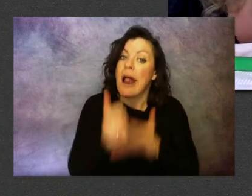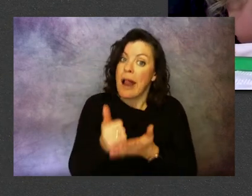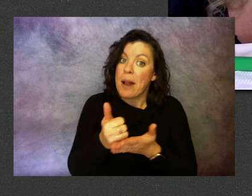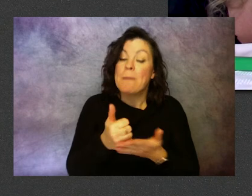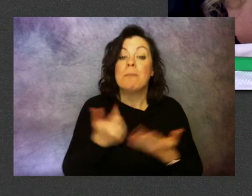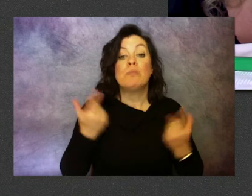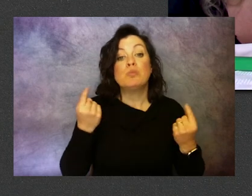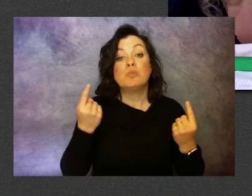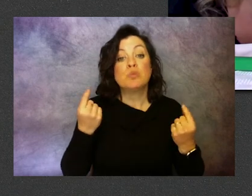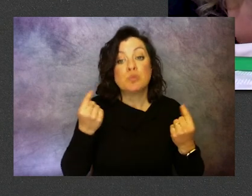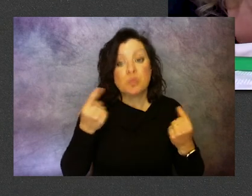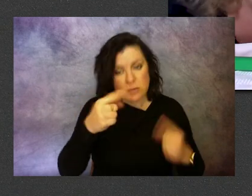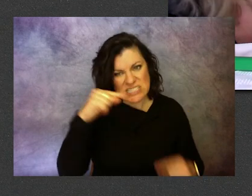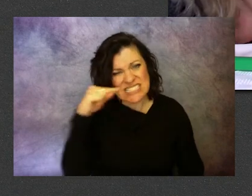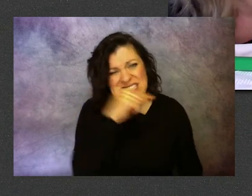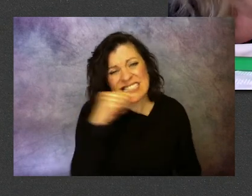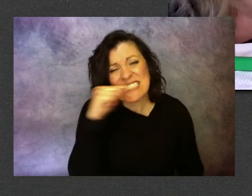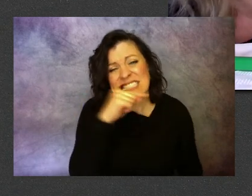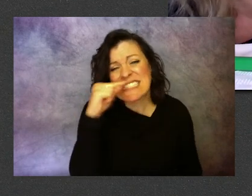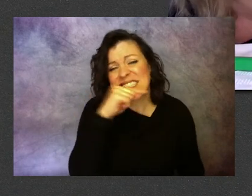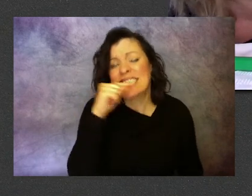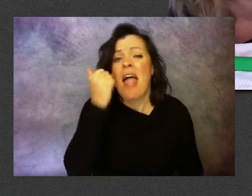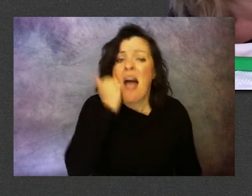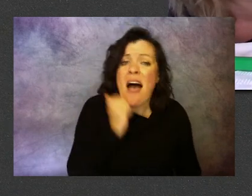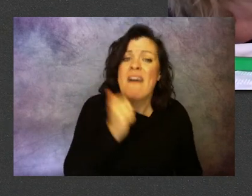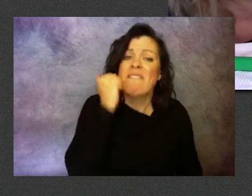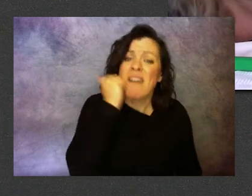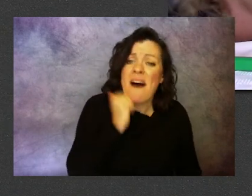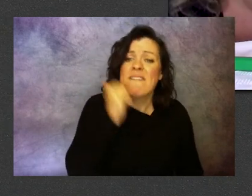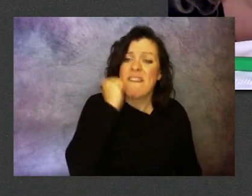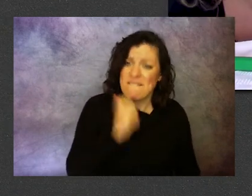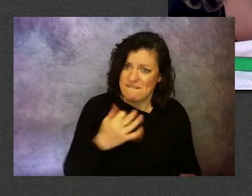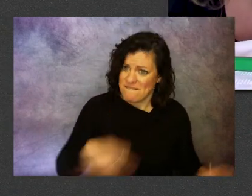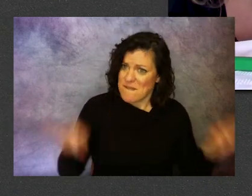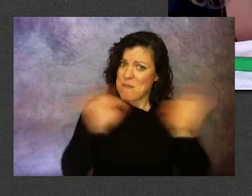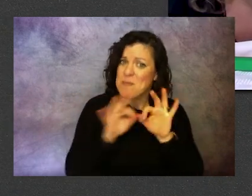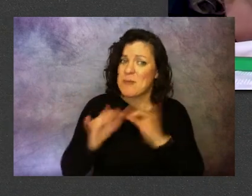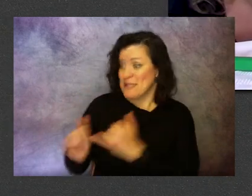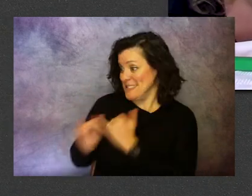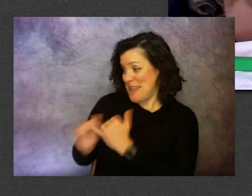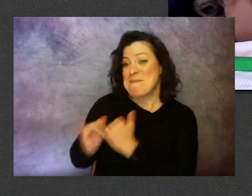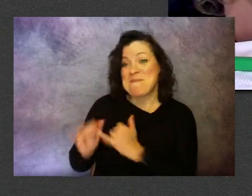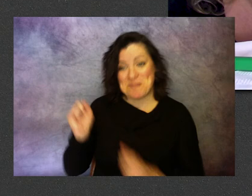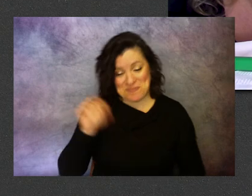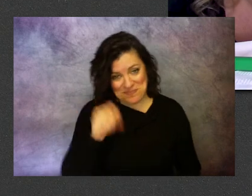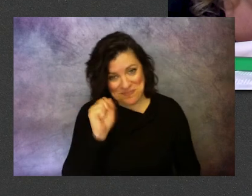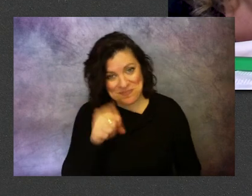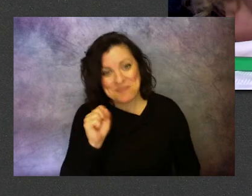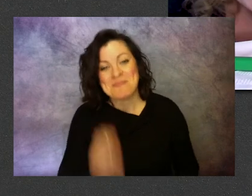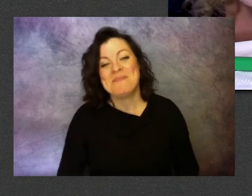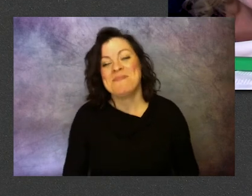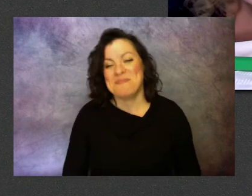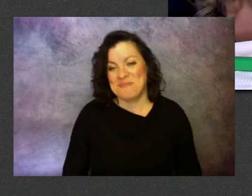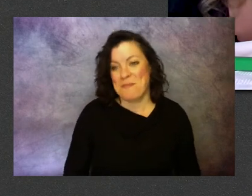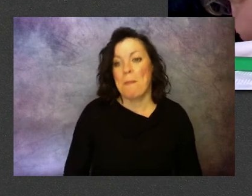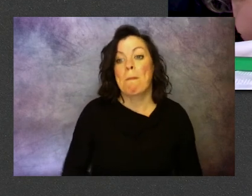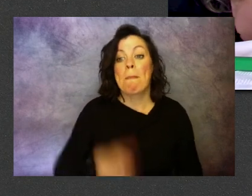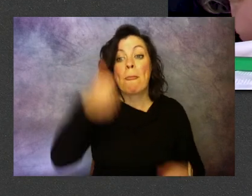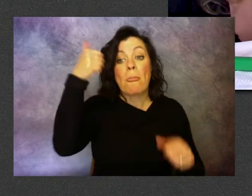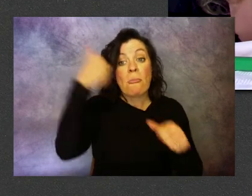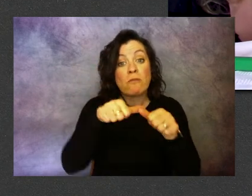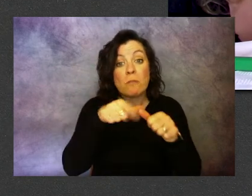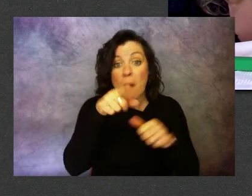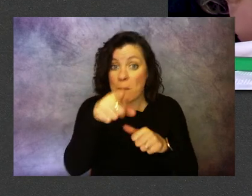them every day. Yeah, just like me. That's right. And remember,